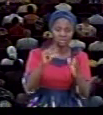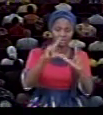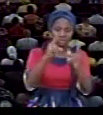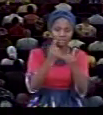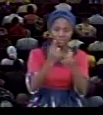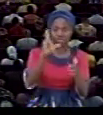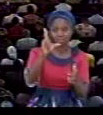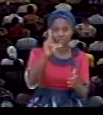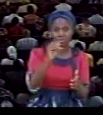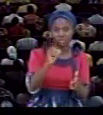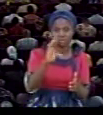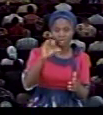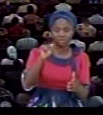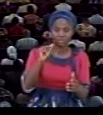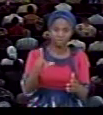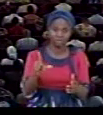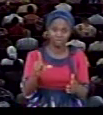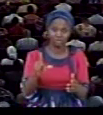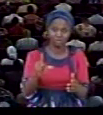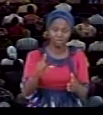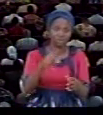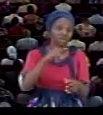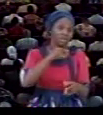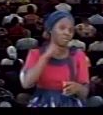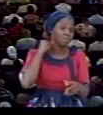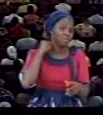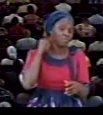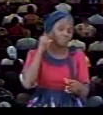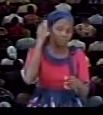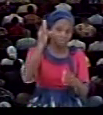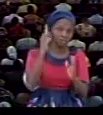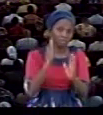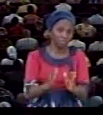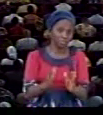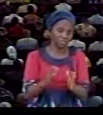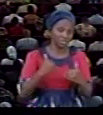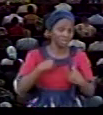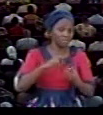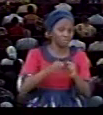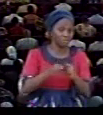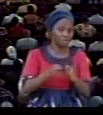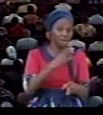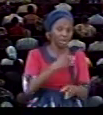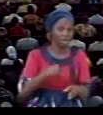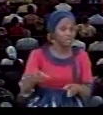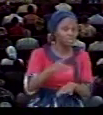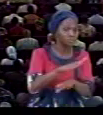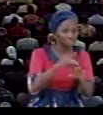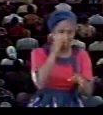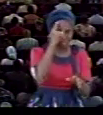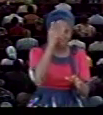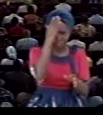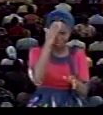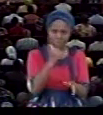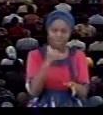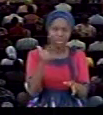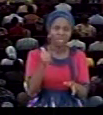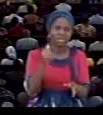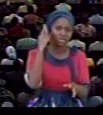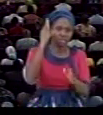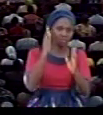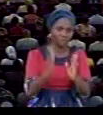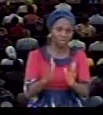and they don't understand what the local pastor should have, this kind of challenge, they don't